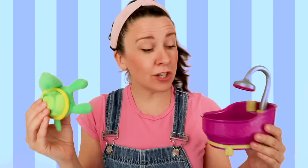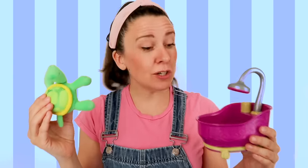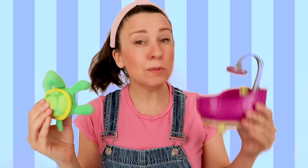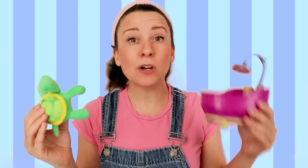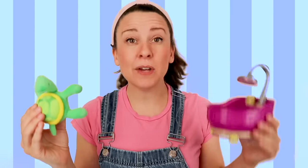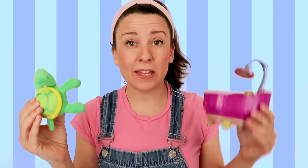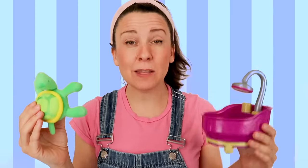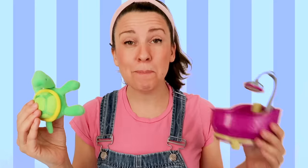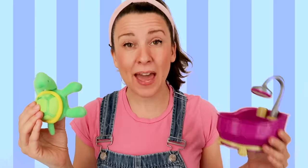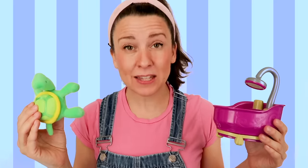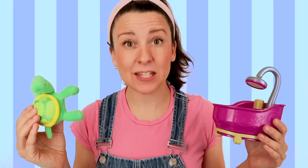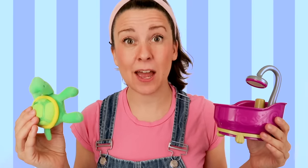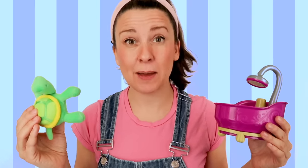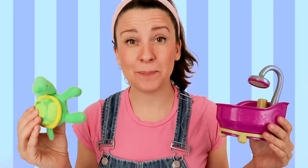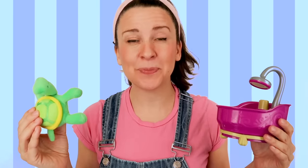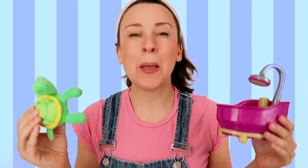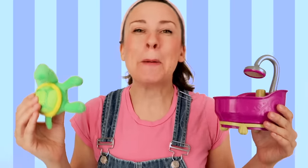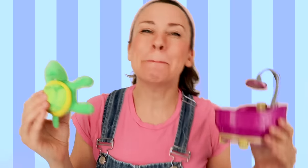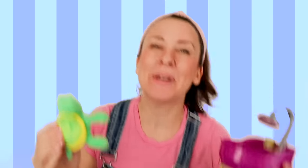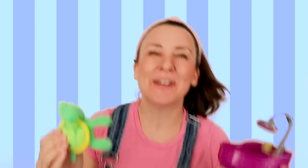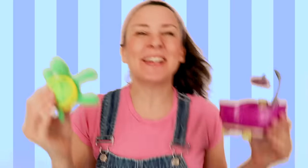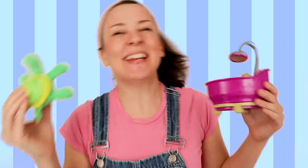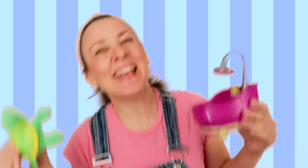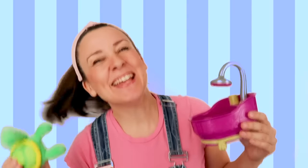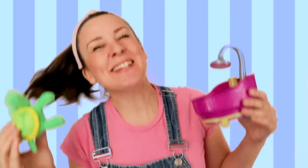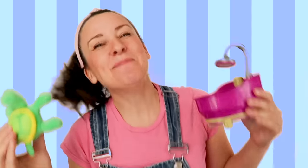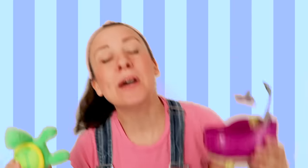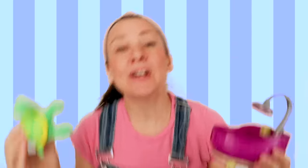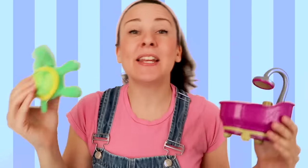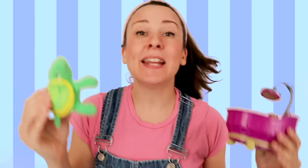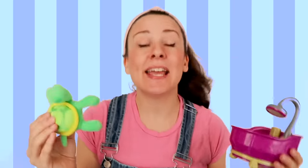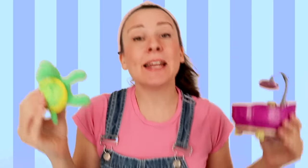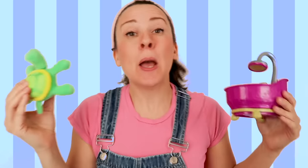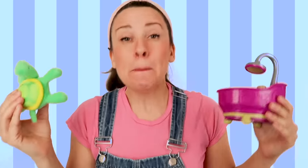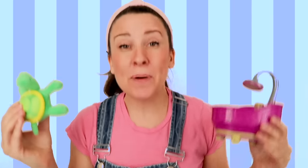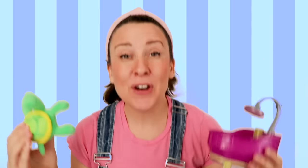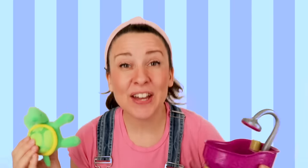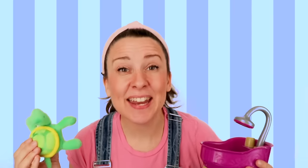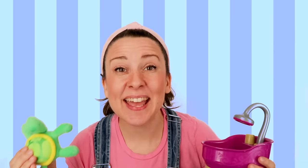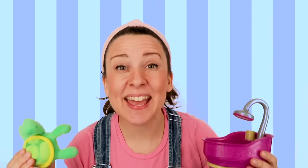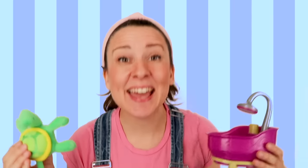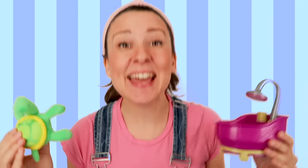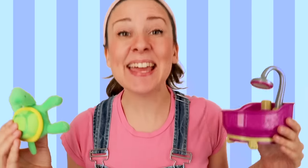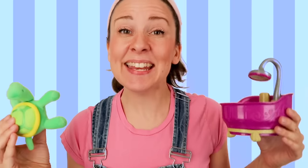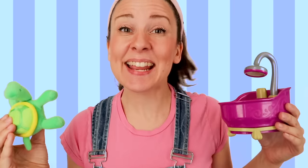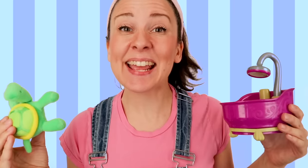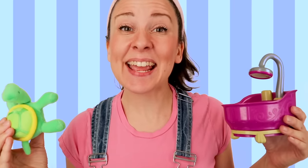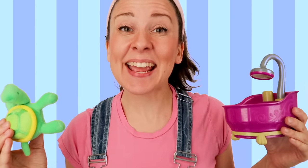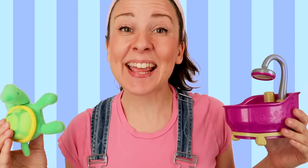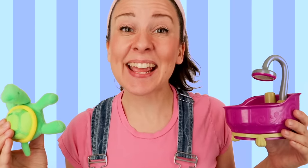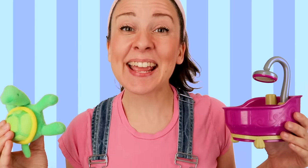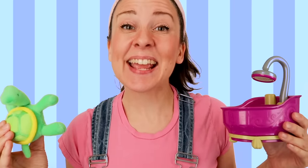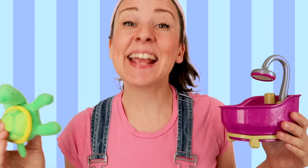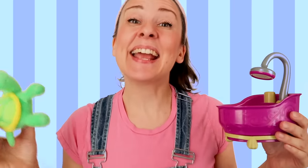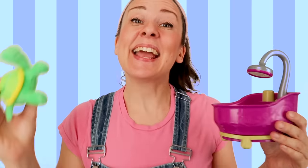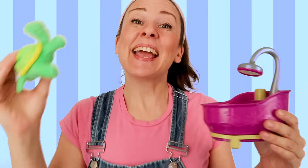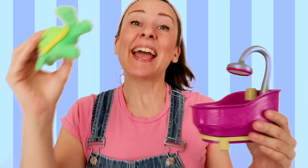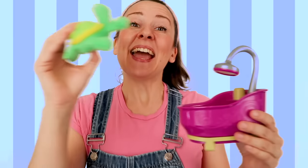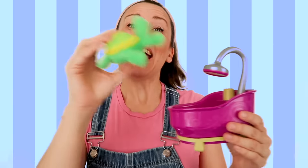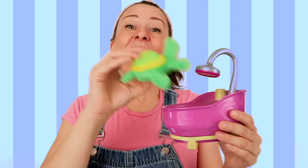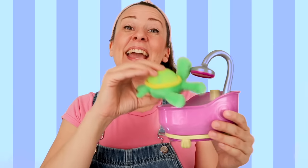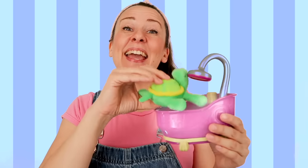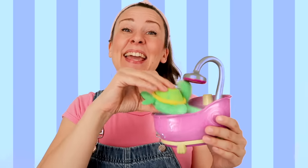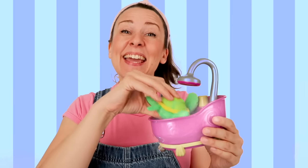and the turtle will go in the bathtub. Put it in, put it in, put it